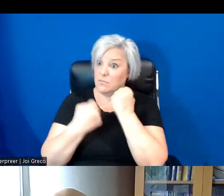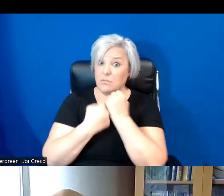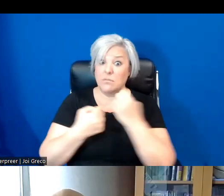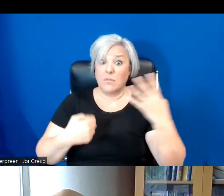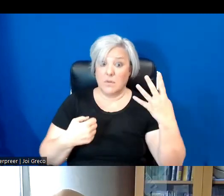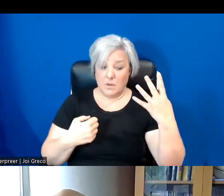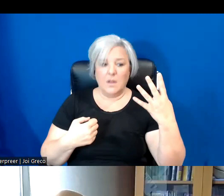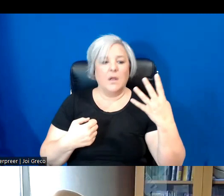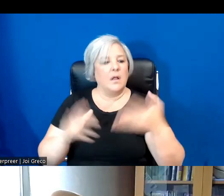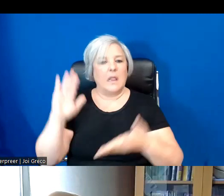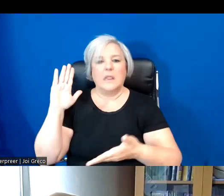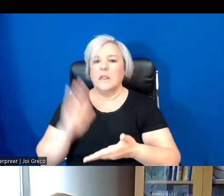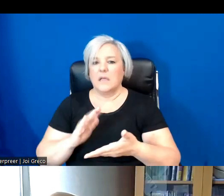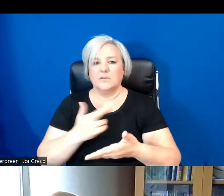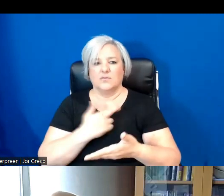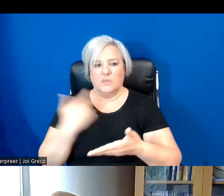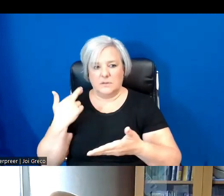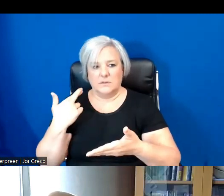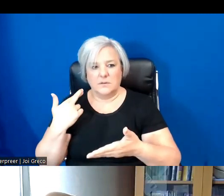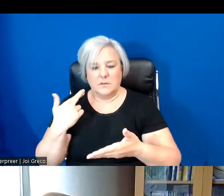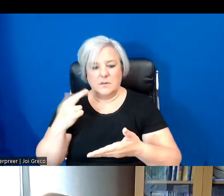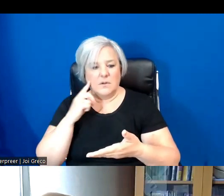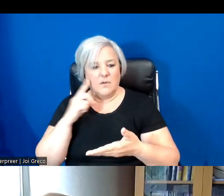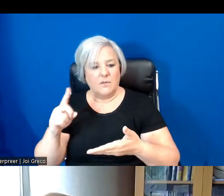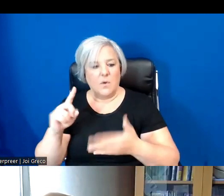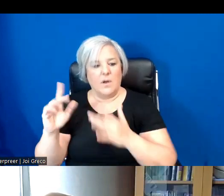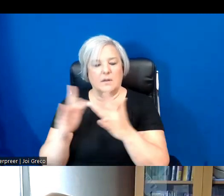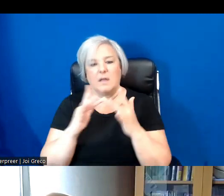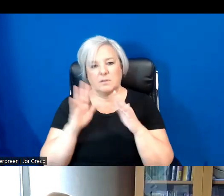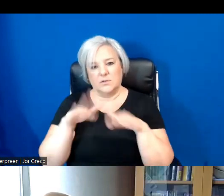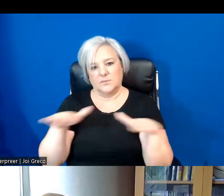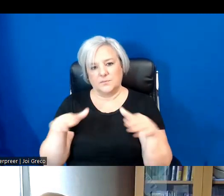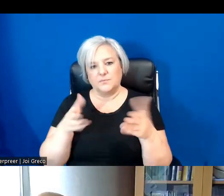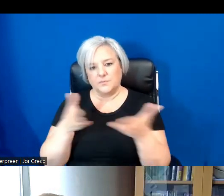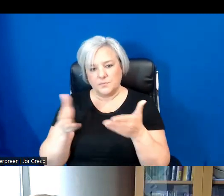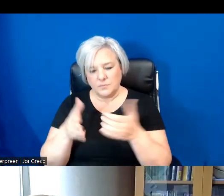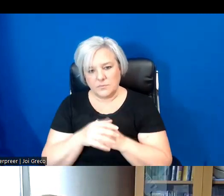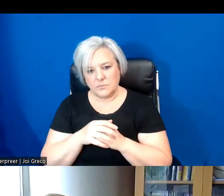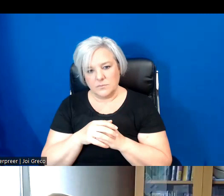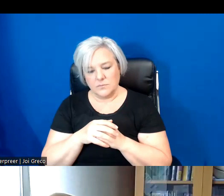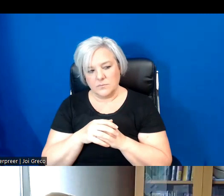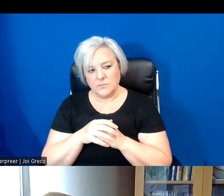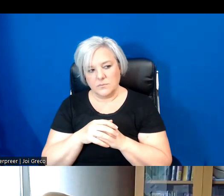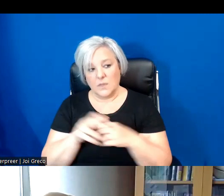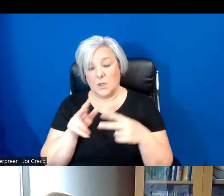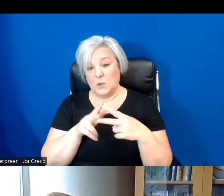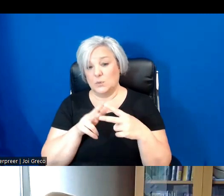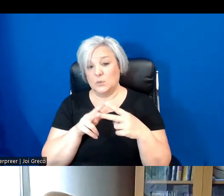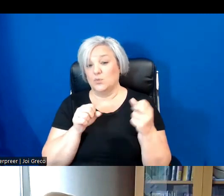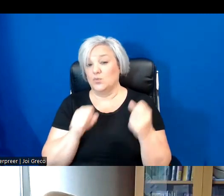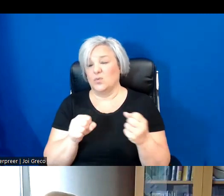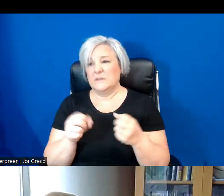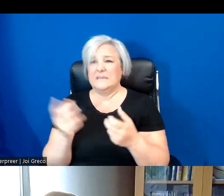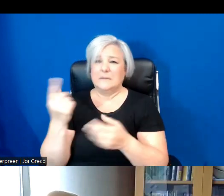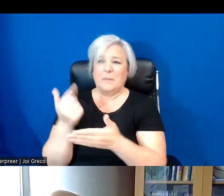and significantly reduced risk of having contact with child welfare. The two strongest, having someone to lend them money